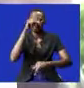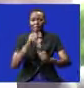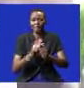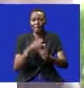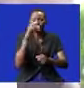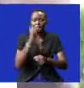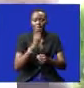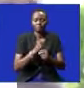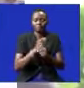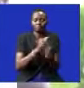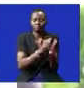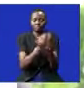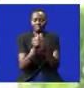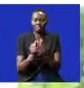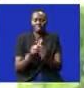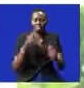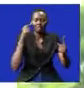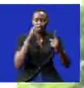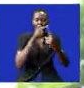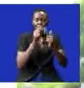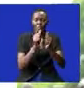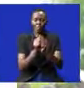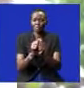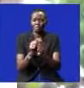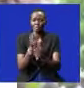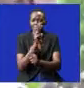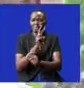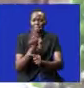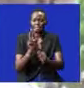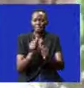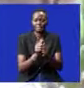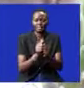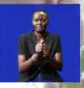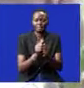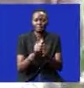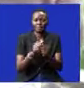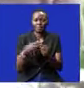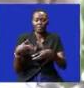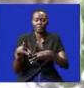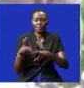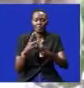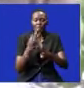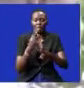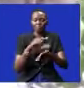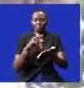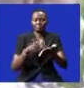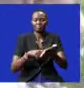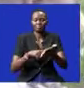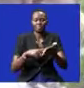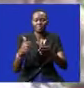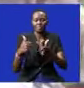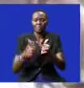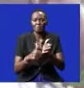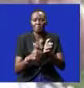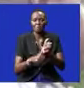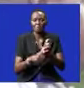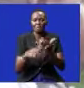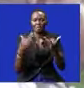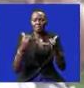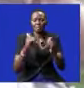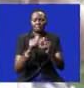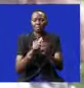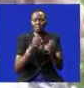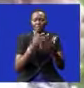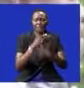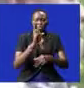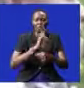must work together towards eliminating the recurrence of these invasive floods through